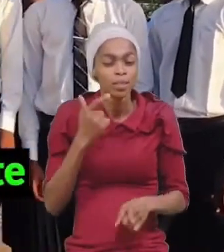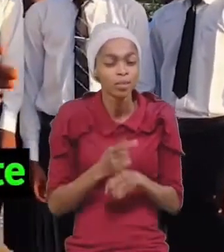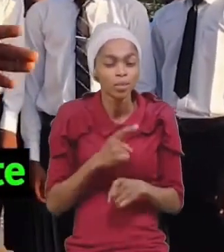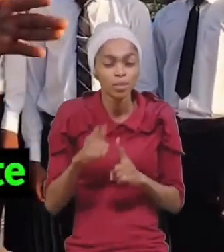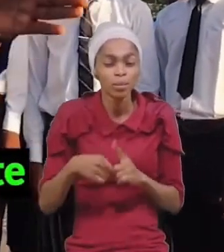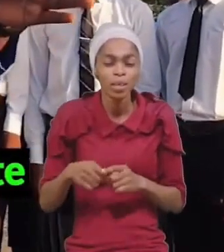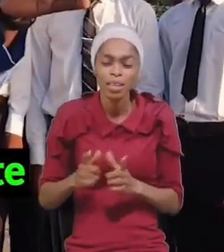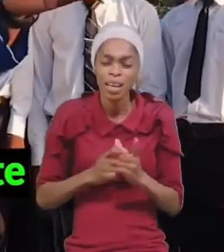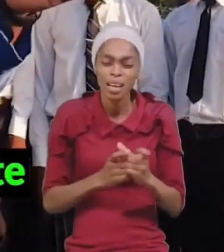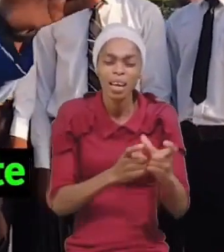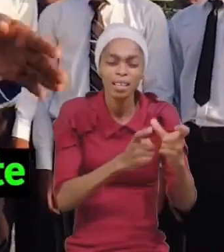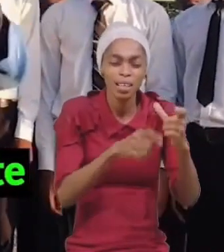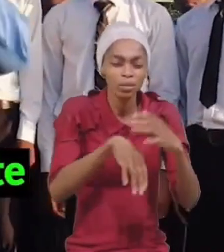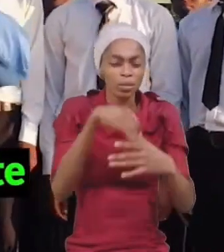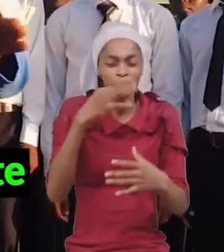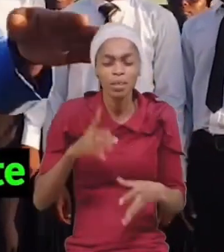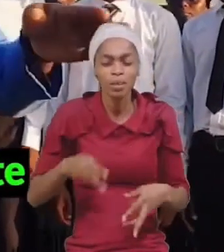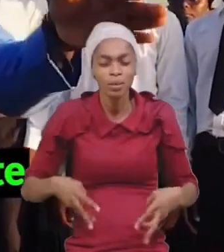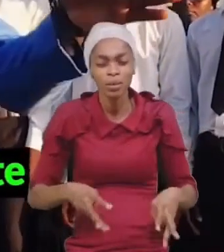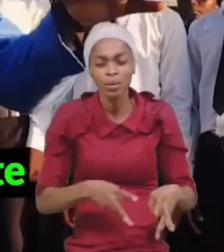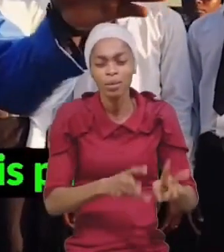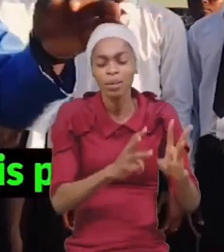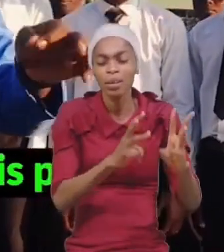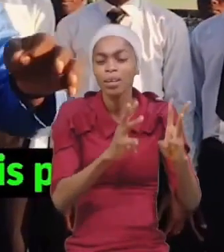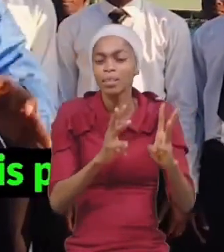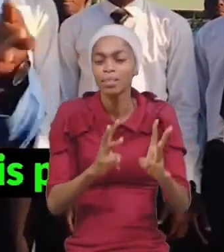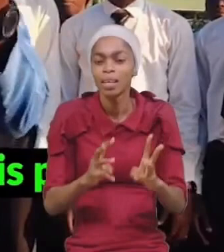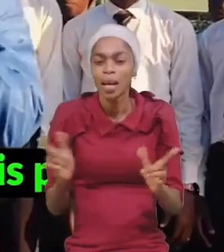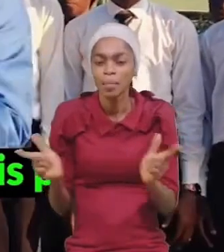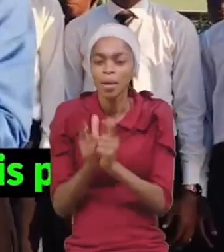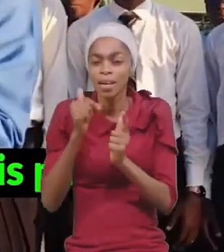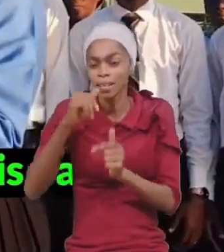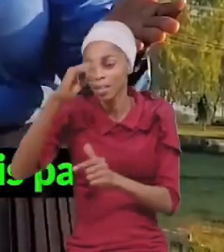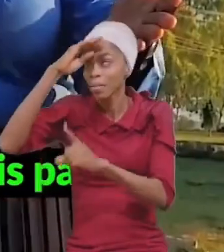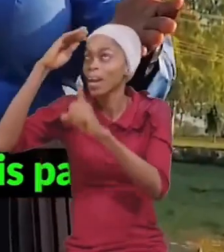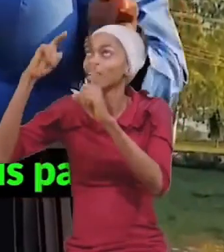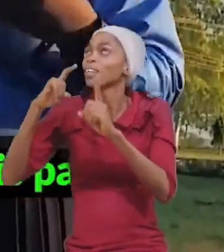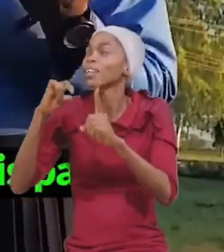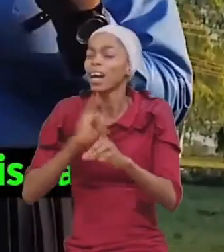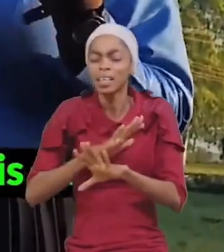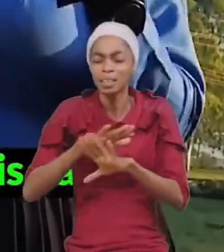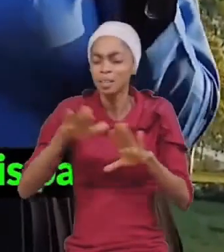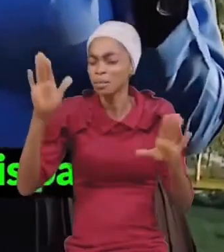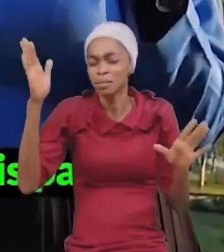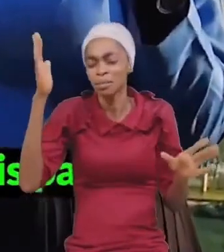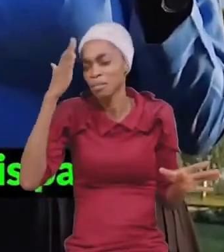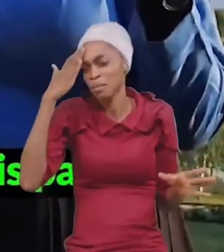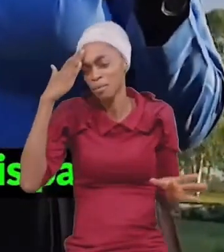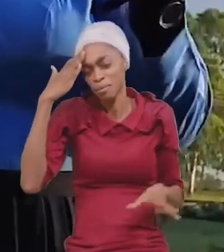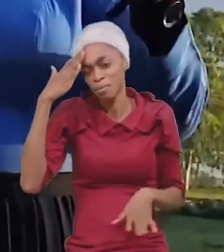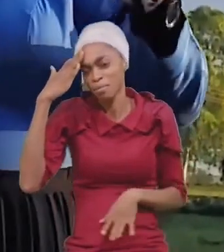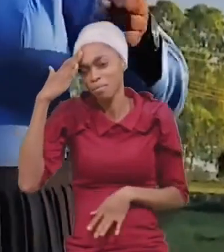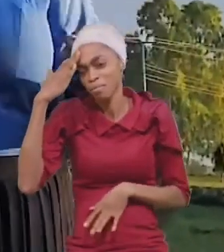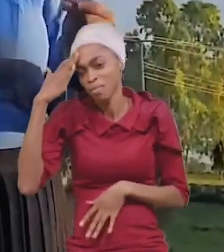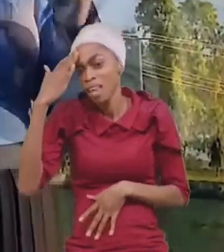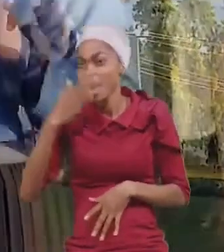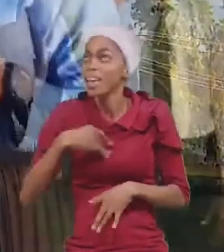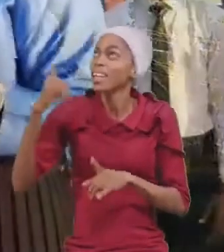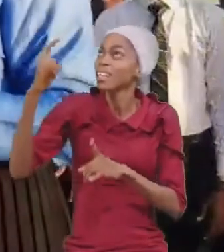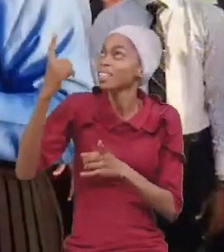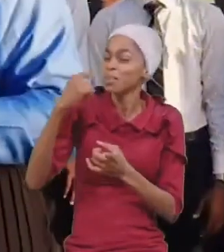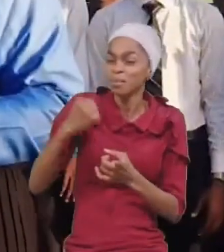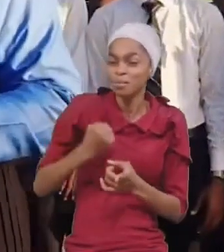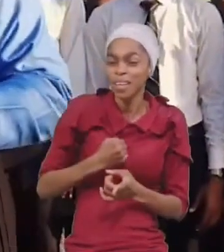And just when I ran out of the road, I met a man I didn't know, and